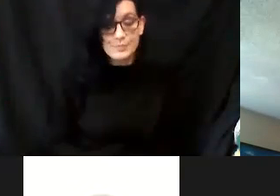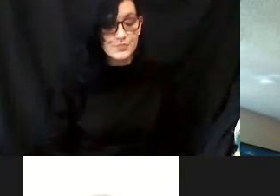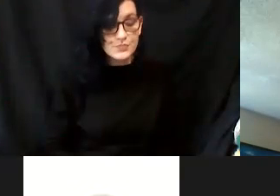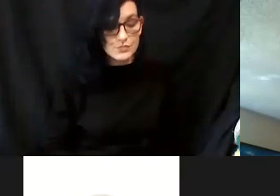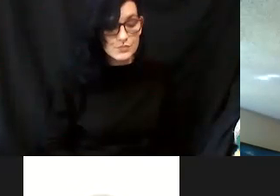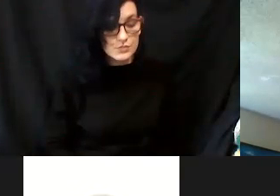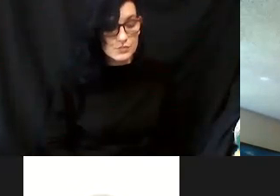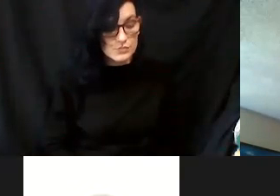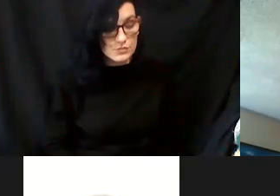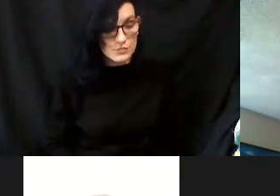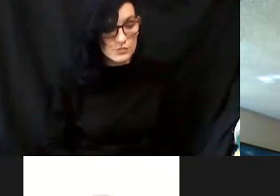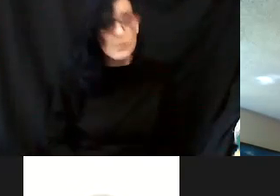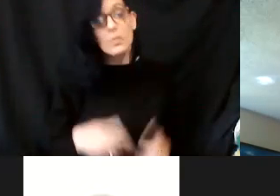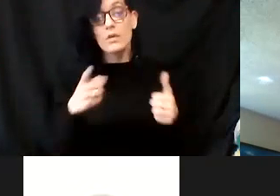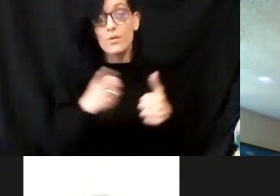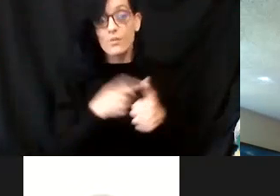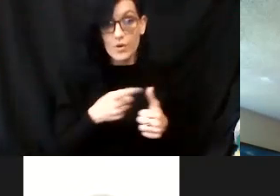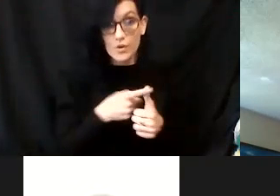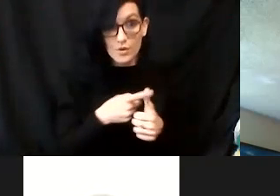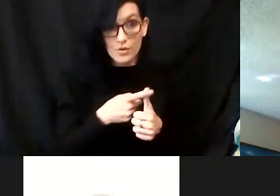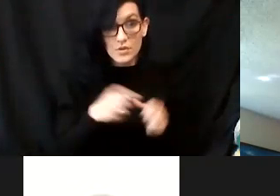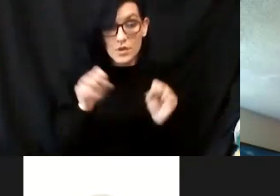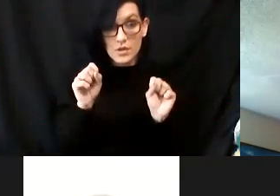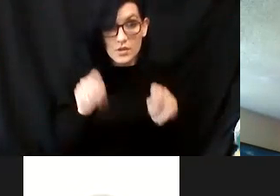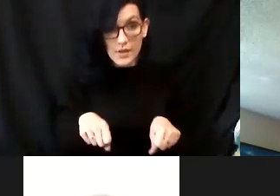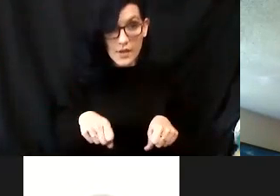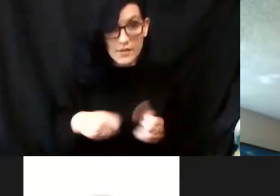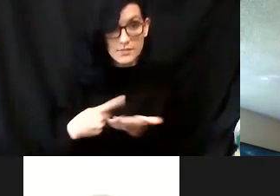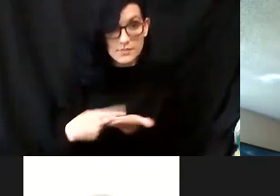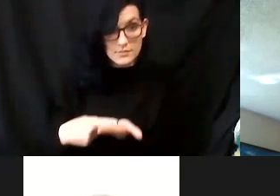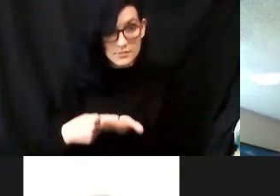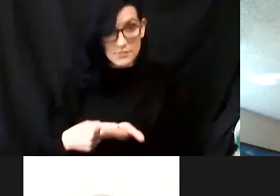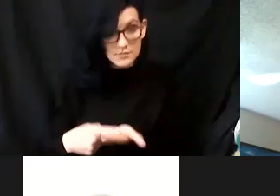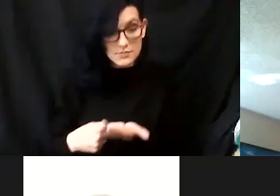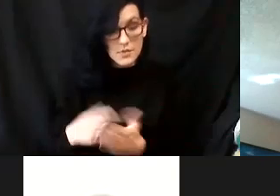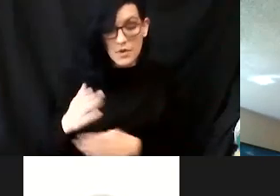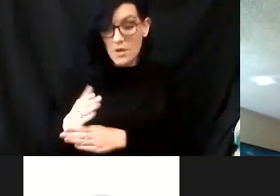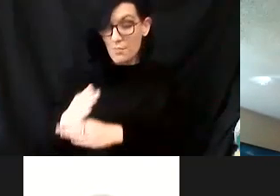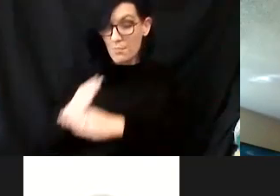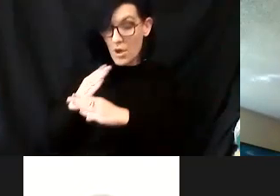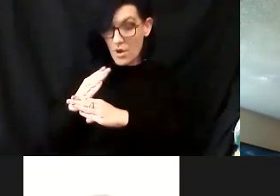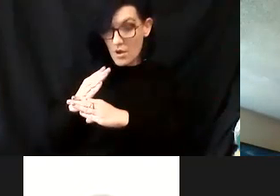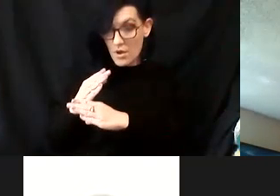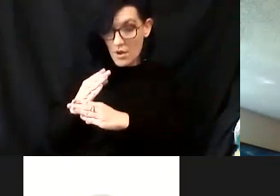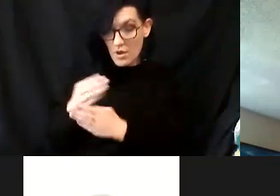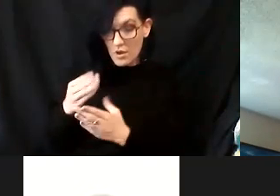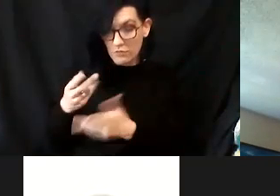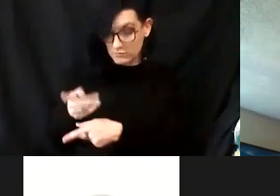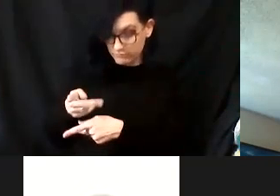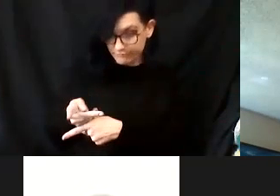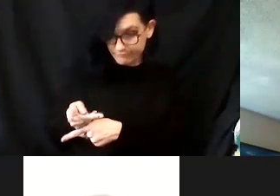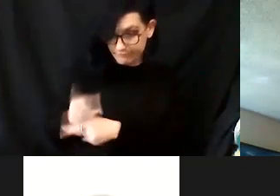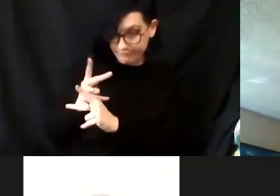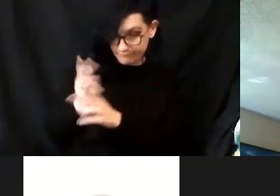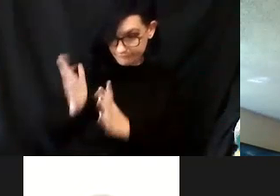first relief that we could talk about is borrower defense to repayment. So this, just really quickly,